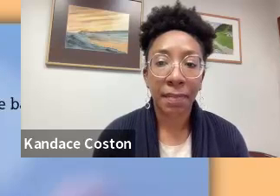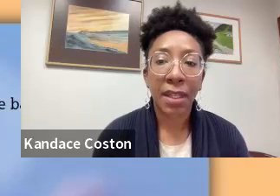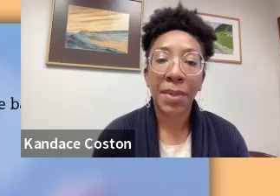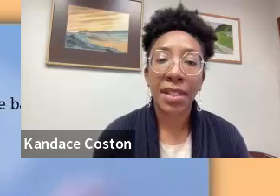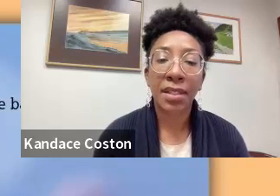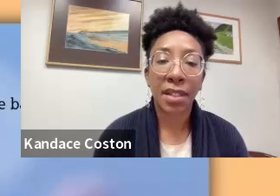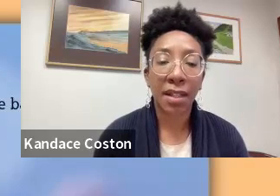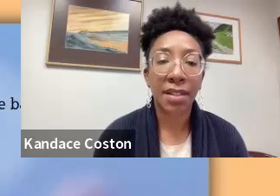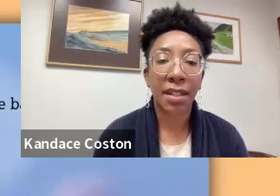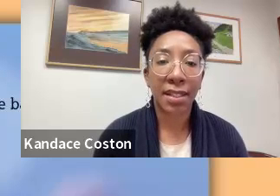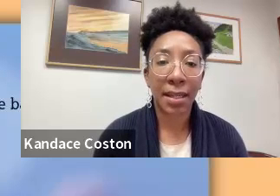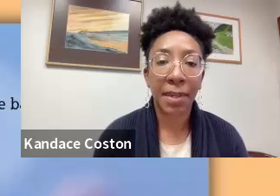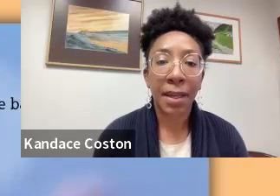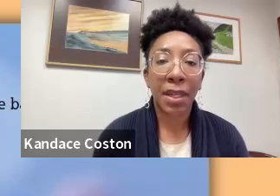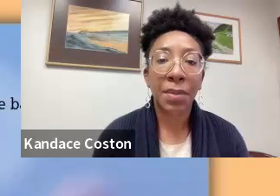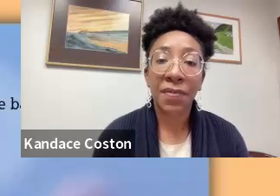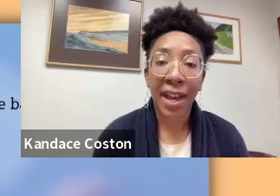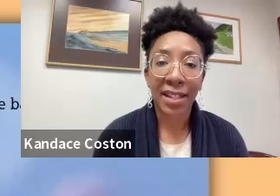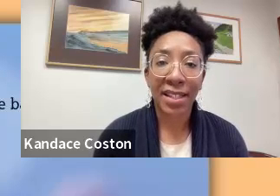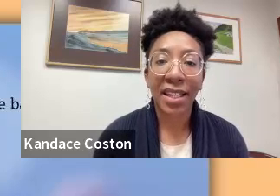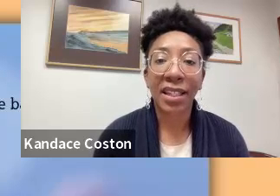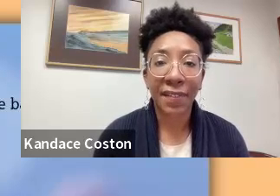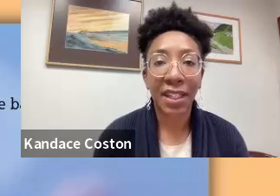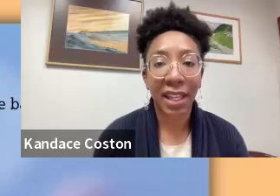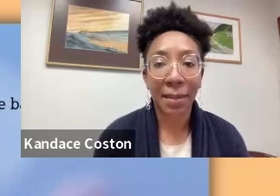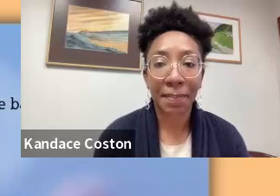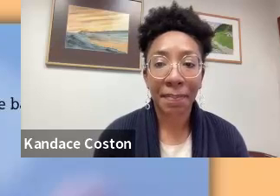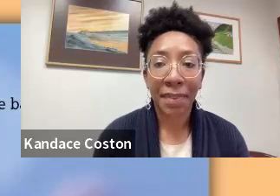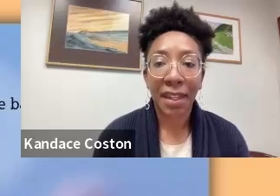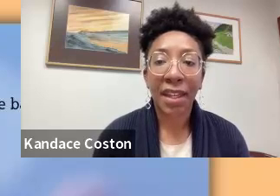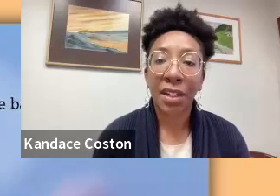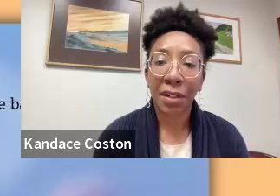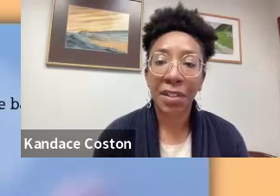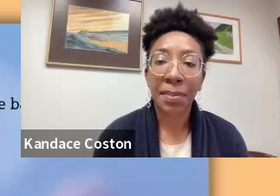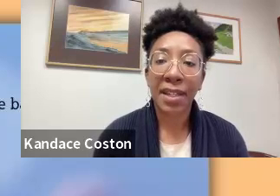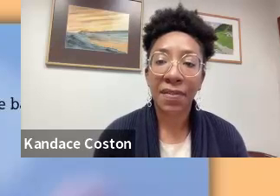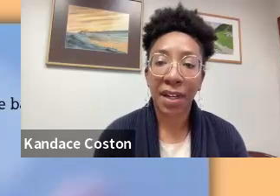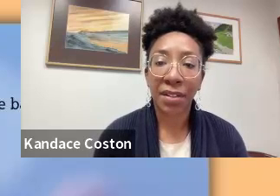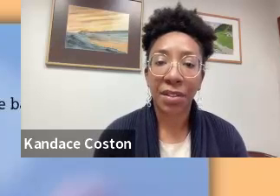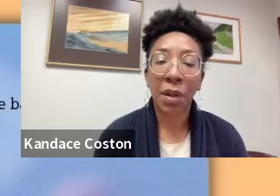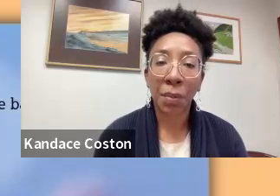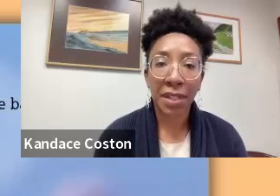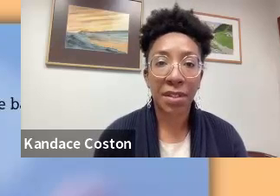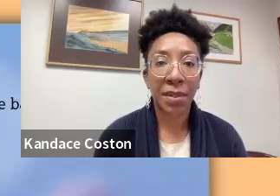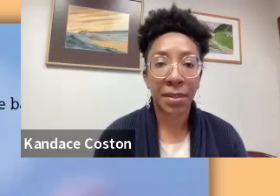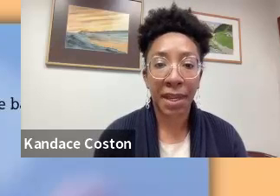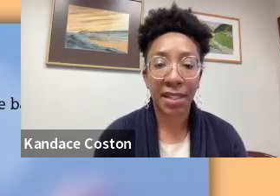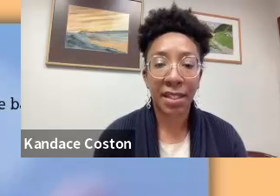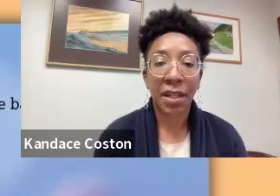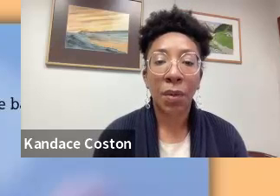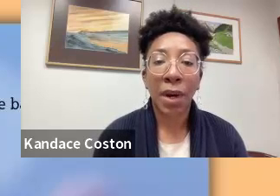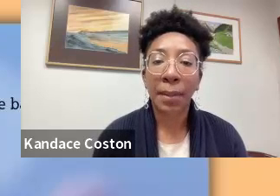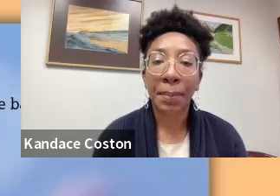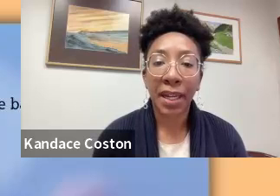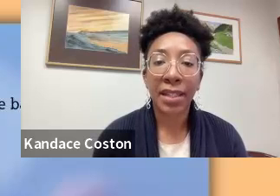basketball. He wasn't the tallest on the team, but he was fast and he loved the game. Encouraged by his father to always do his